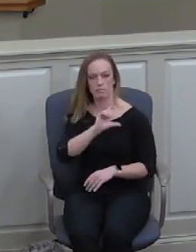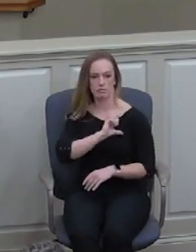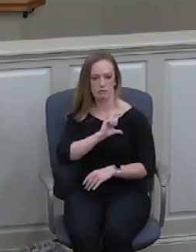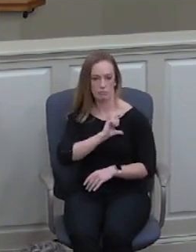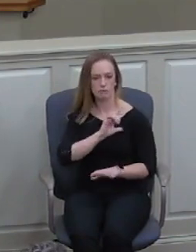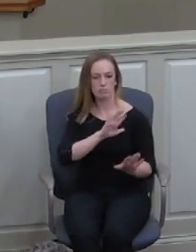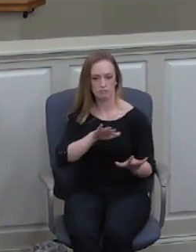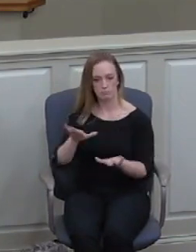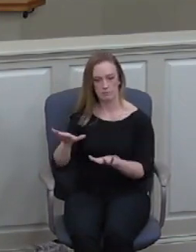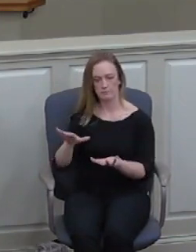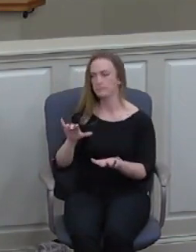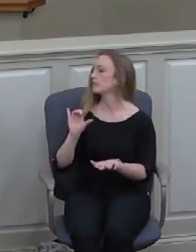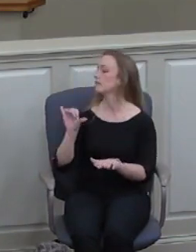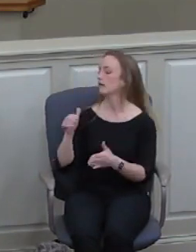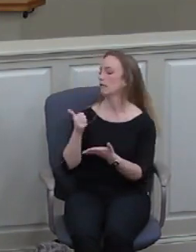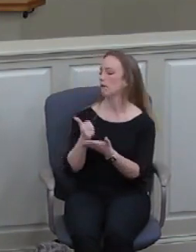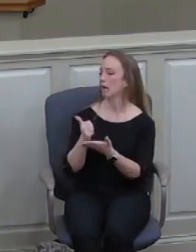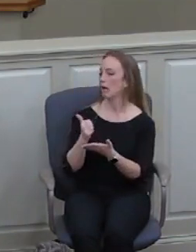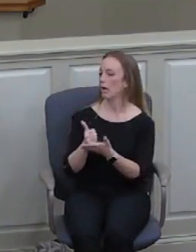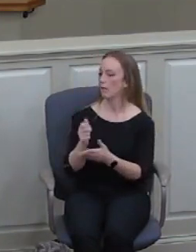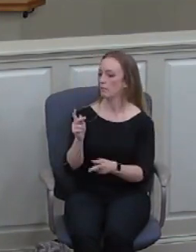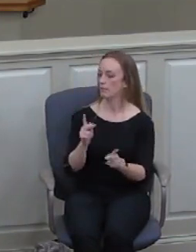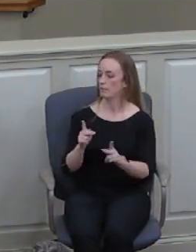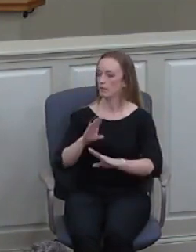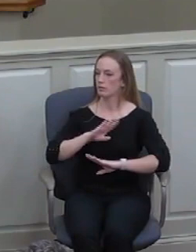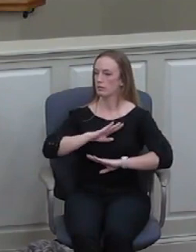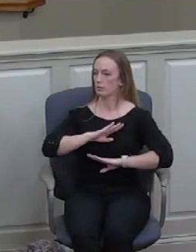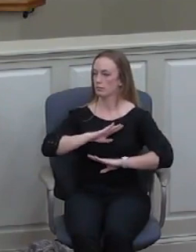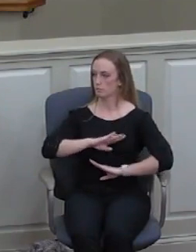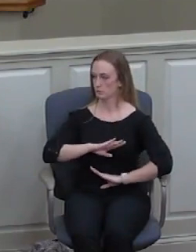the Yeah. concern down. Yeah.